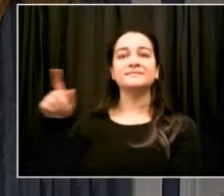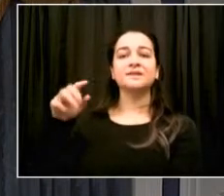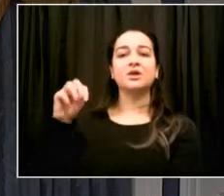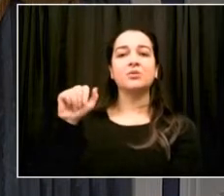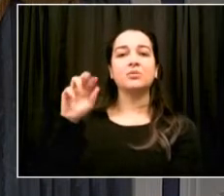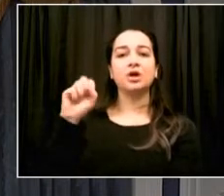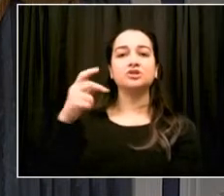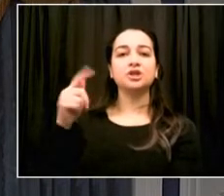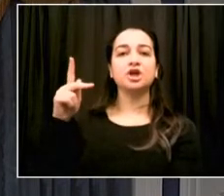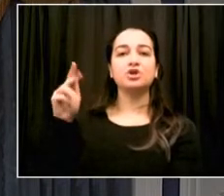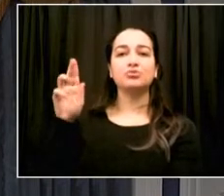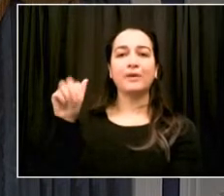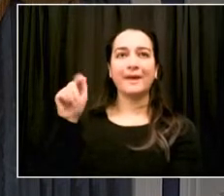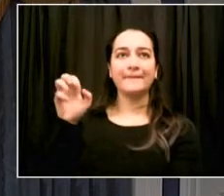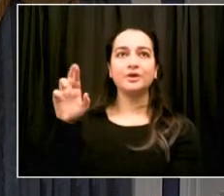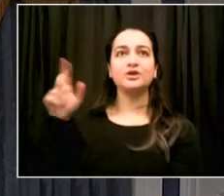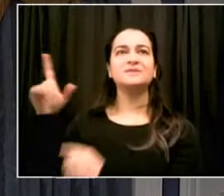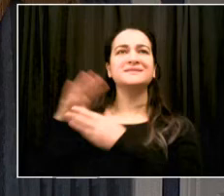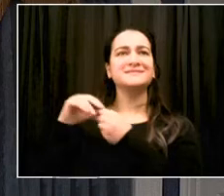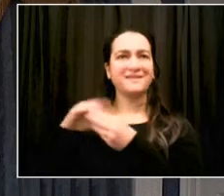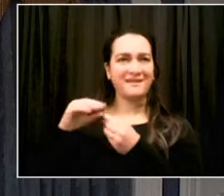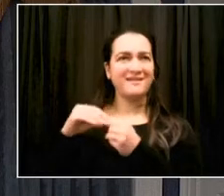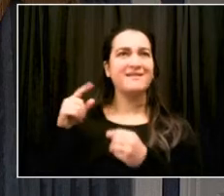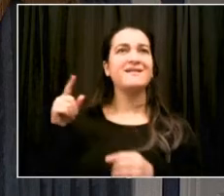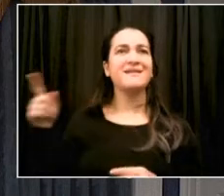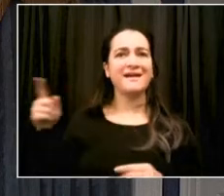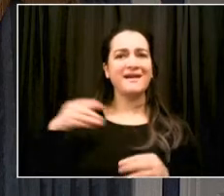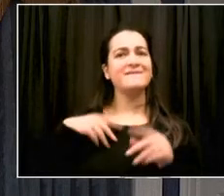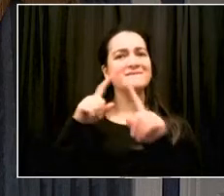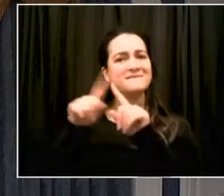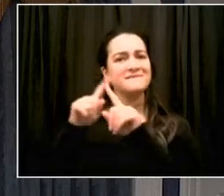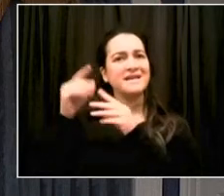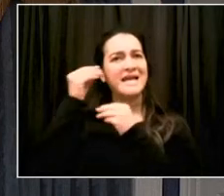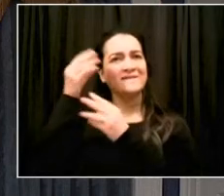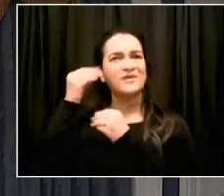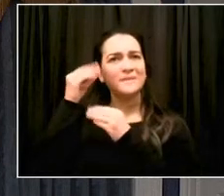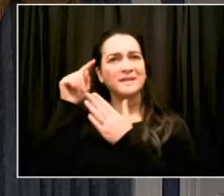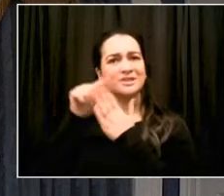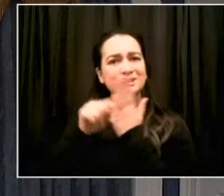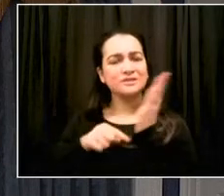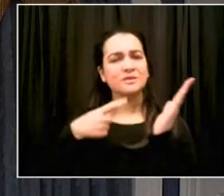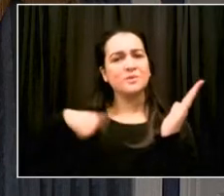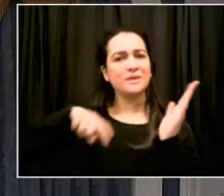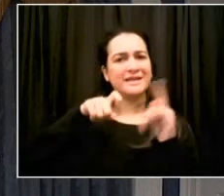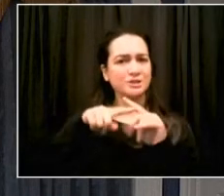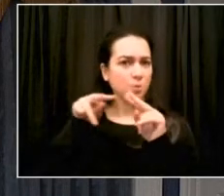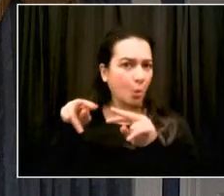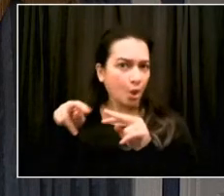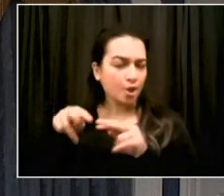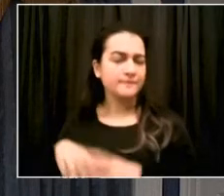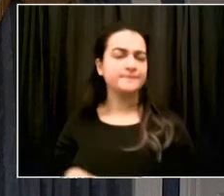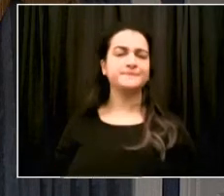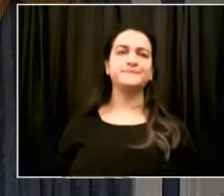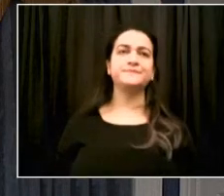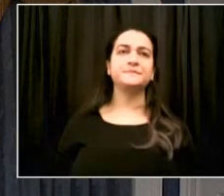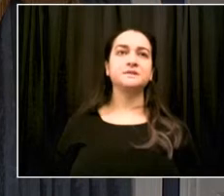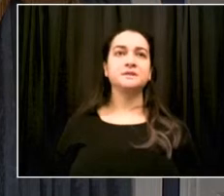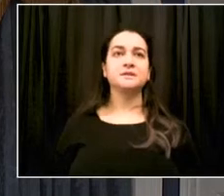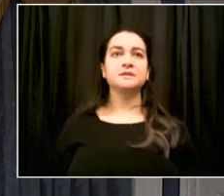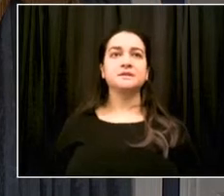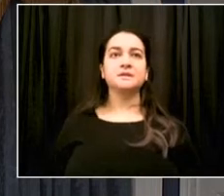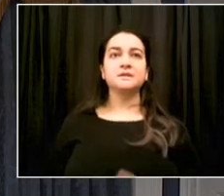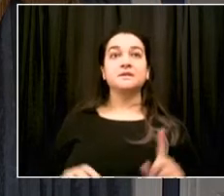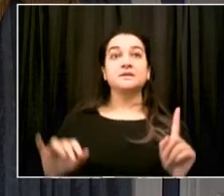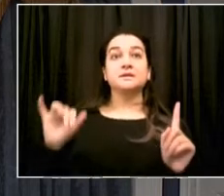the facts or to create fear for the sake of fear, I guess, accusing the press of exacerbating fears of riding the